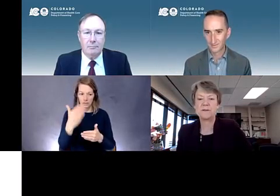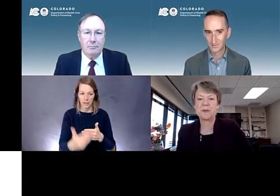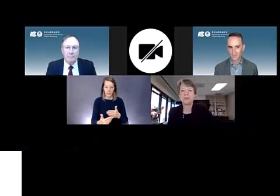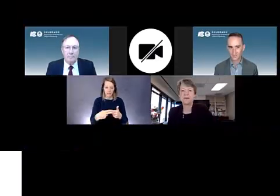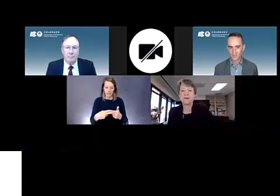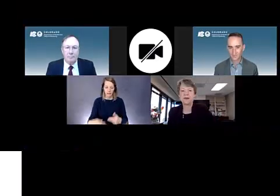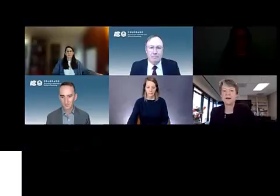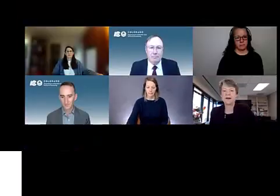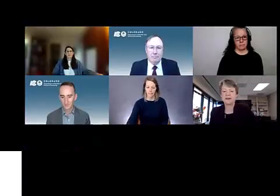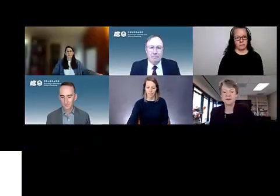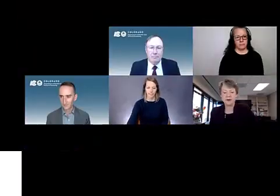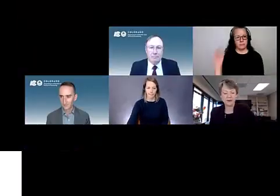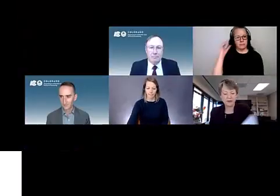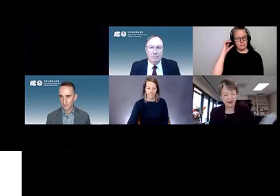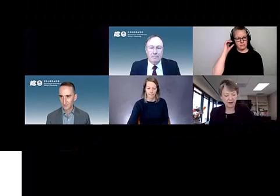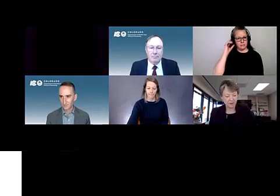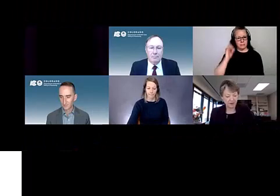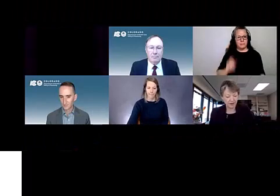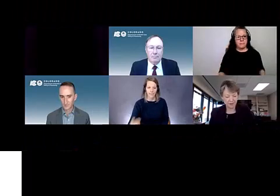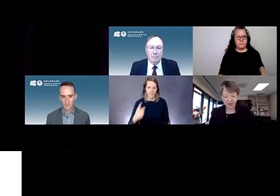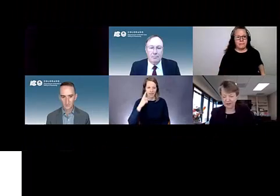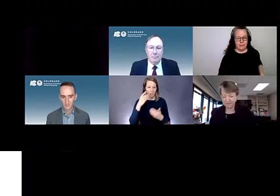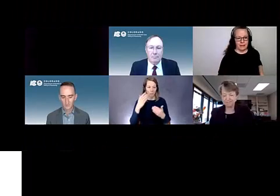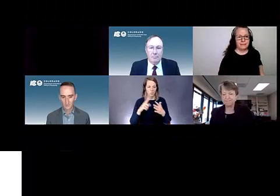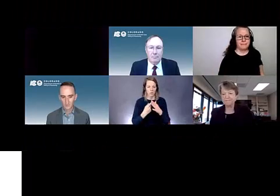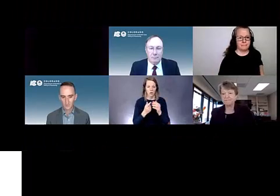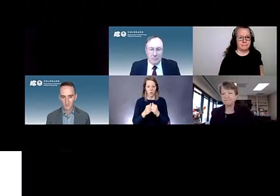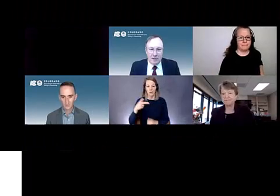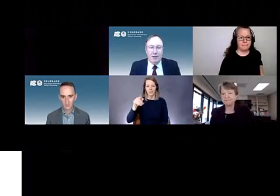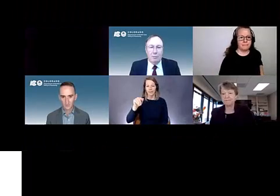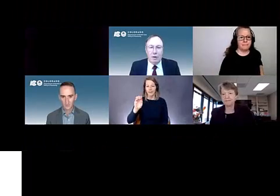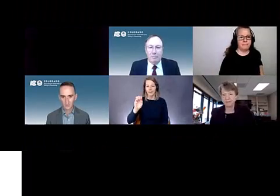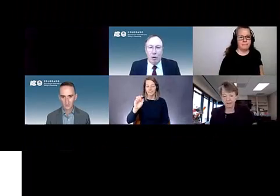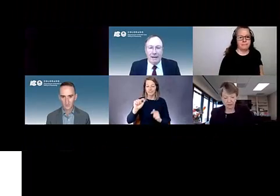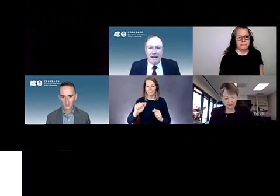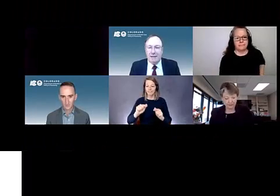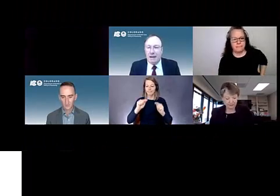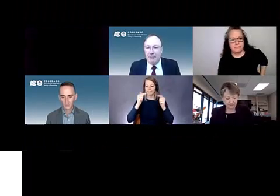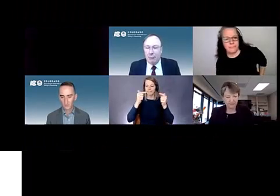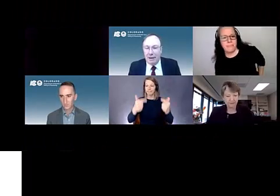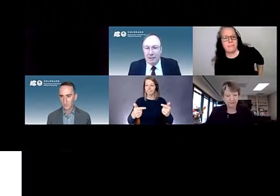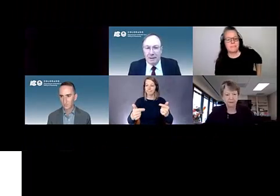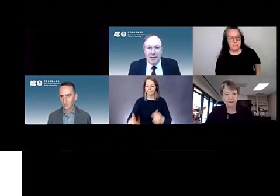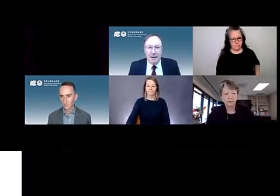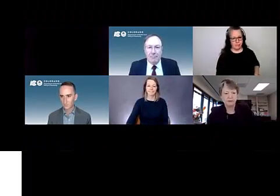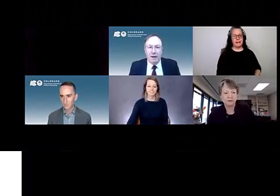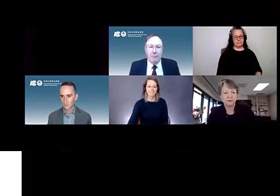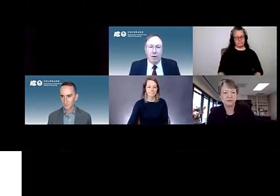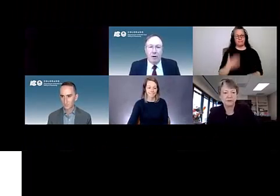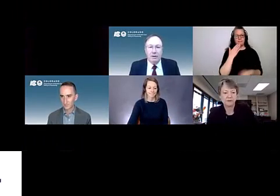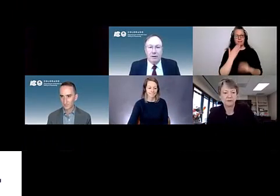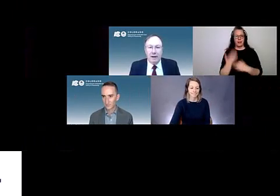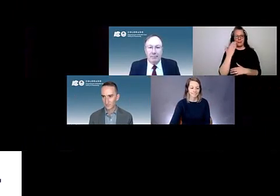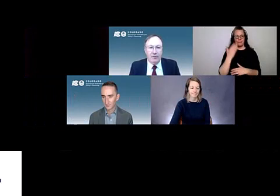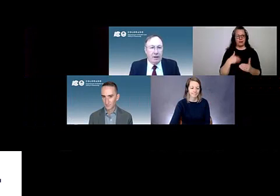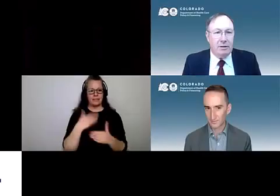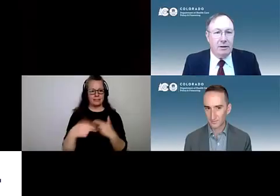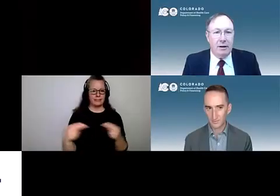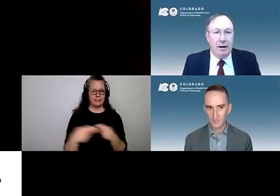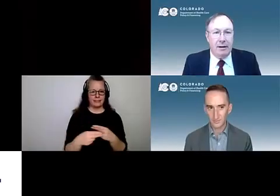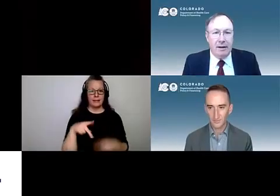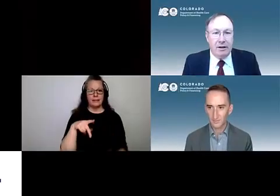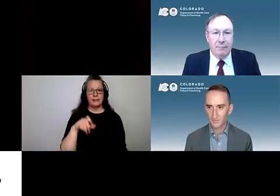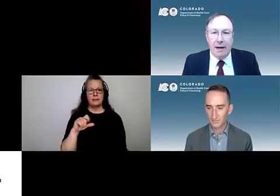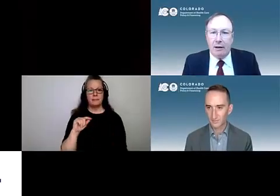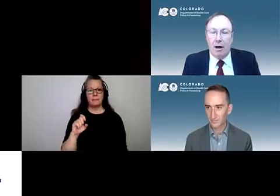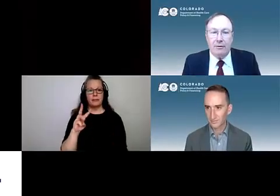please. And I think we're going to start off with Pete. Well, good morning. Next slide, please. I'm Pete Walsh. I'm a